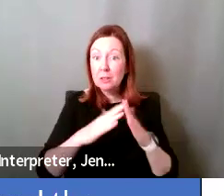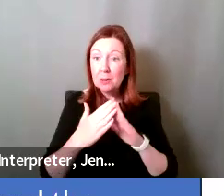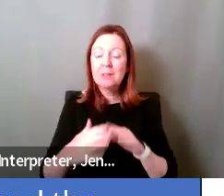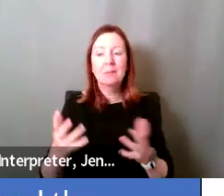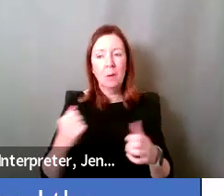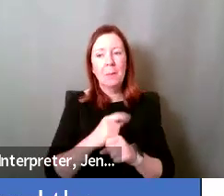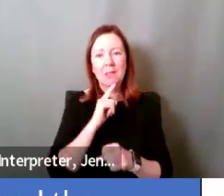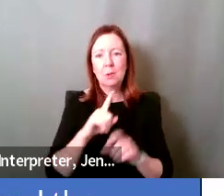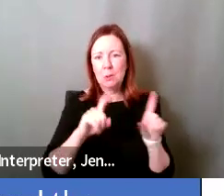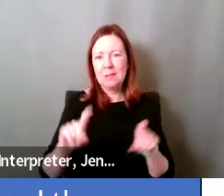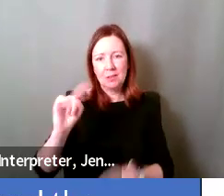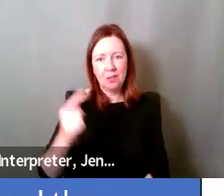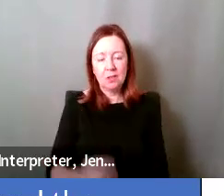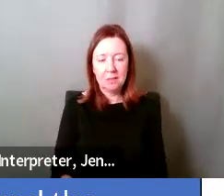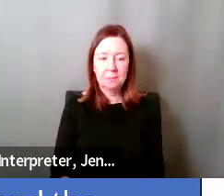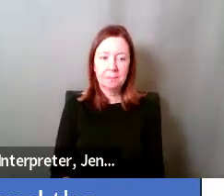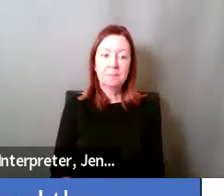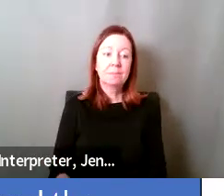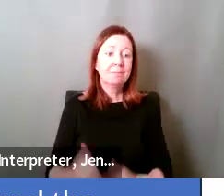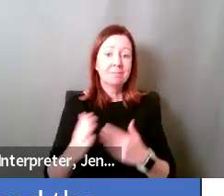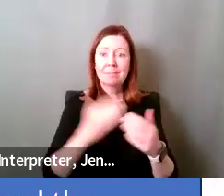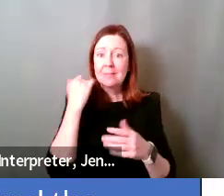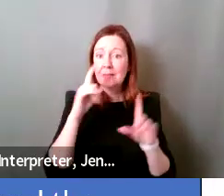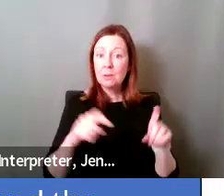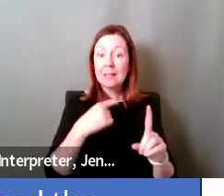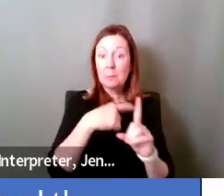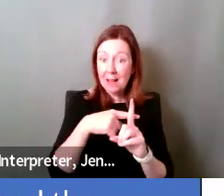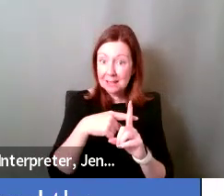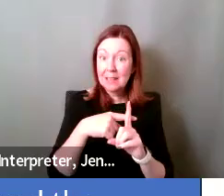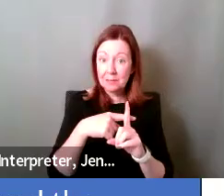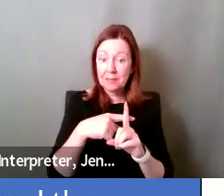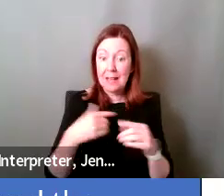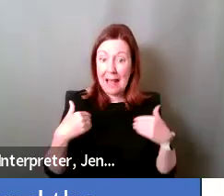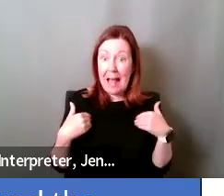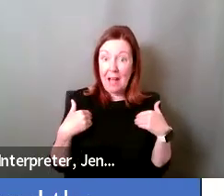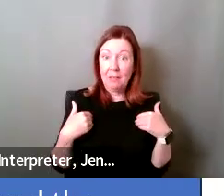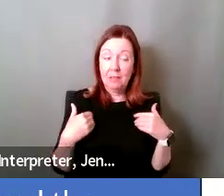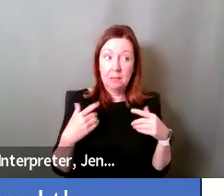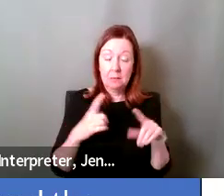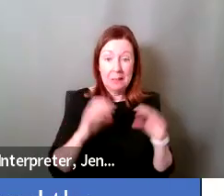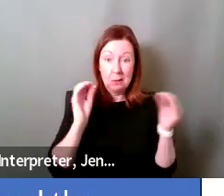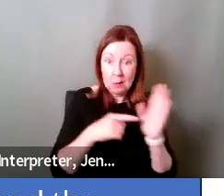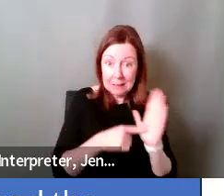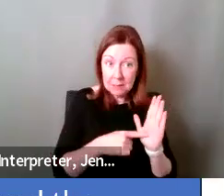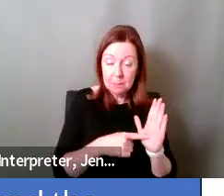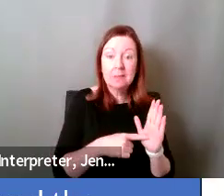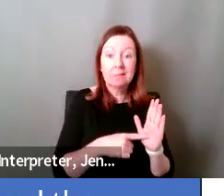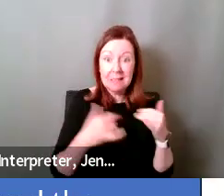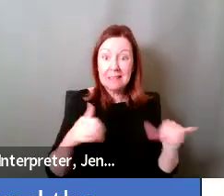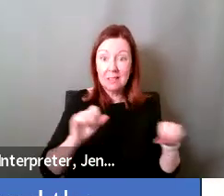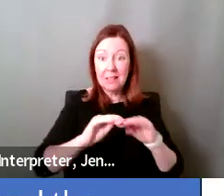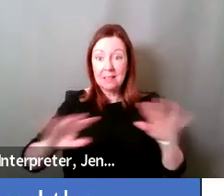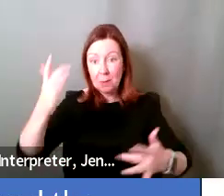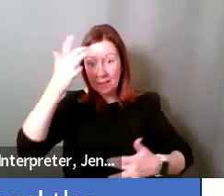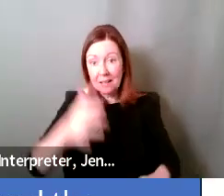you want to make sure you take a test. So even if you test positive without symptoms, you can still spread the